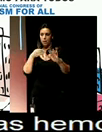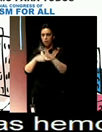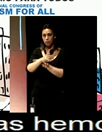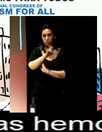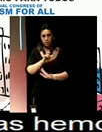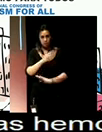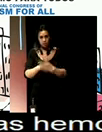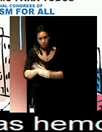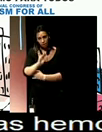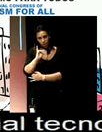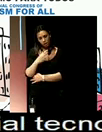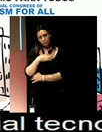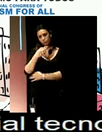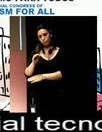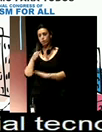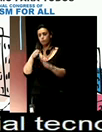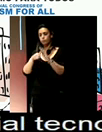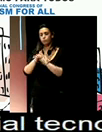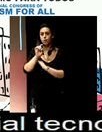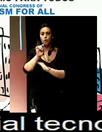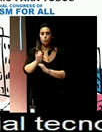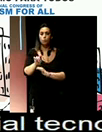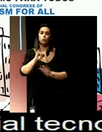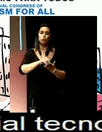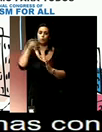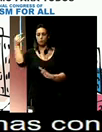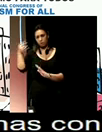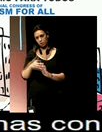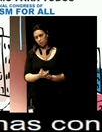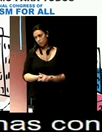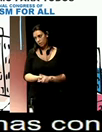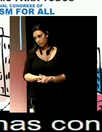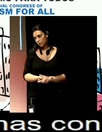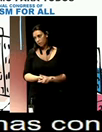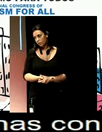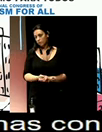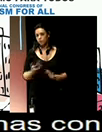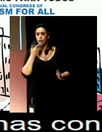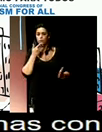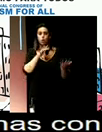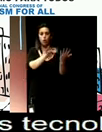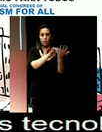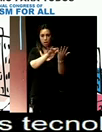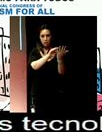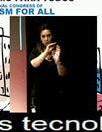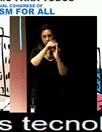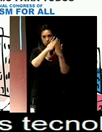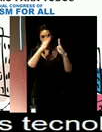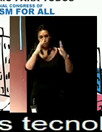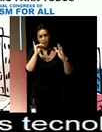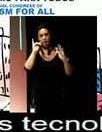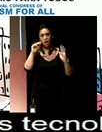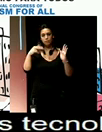technological resources to make possible access of disabled people to new technologies, to